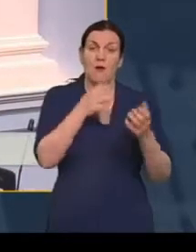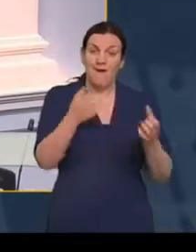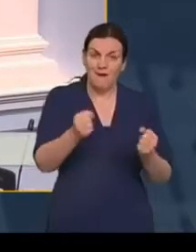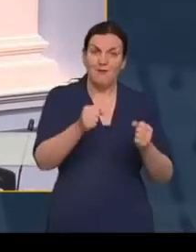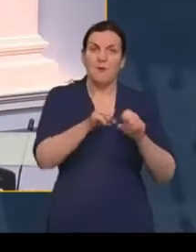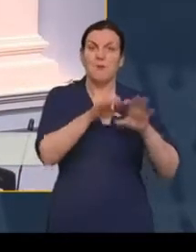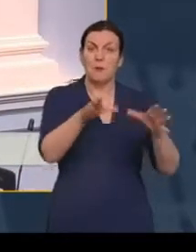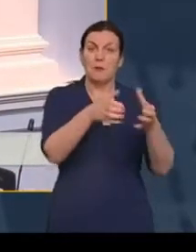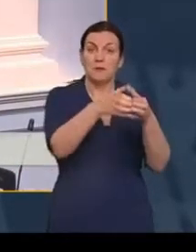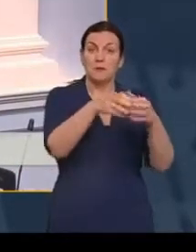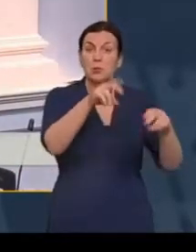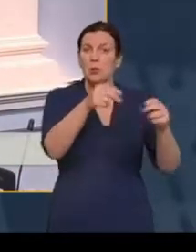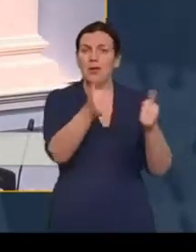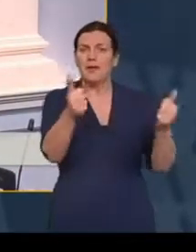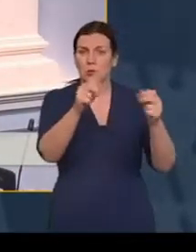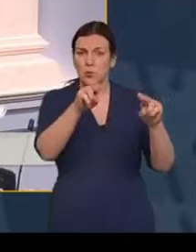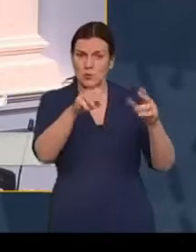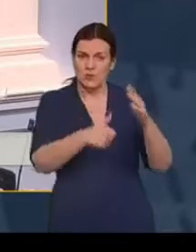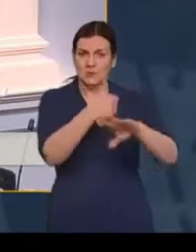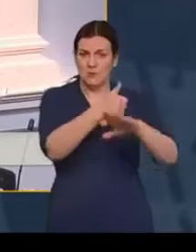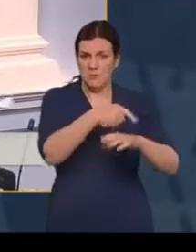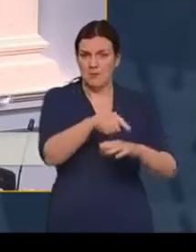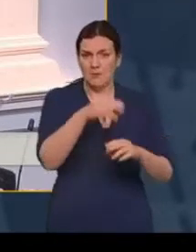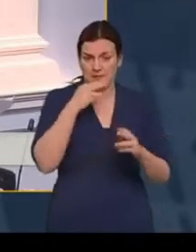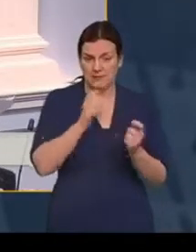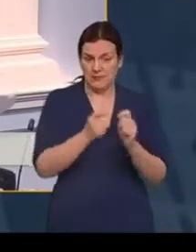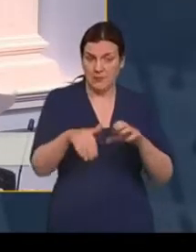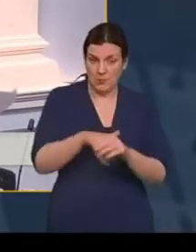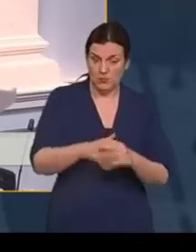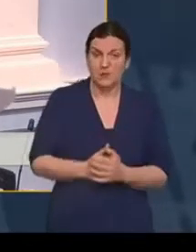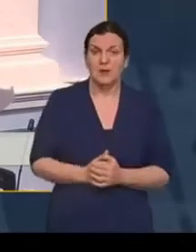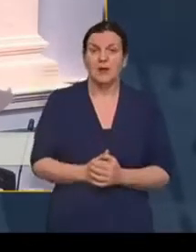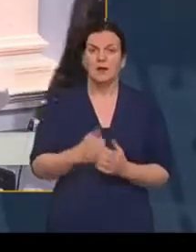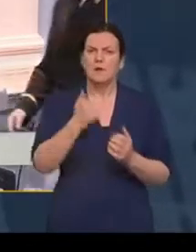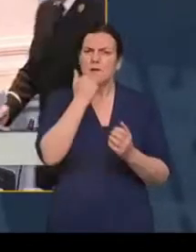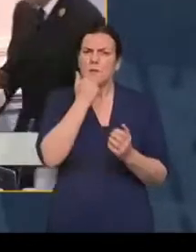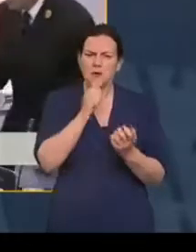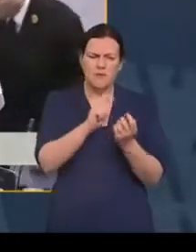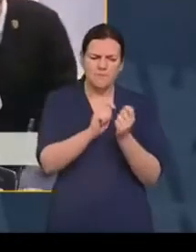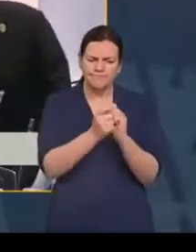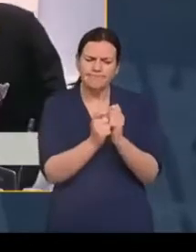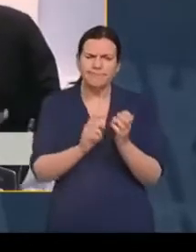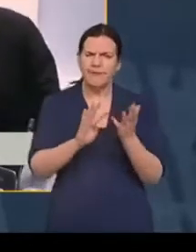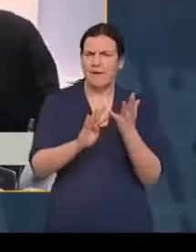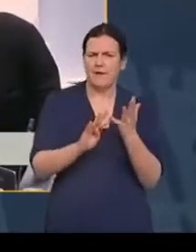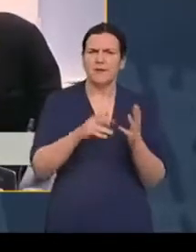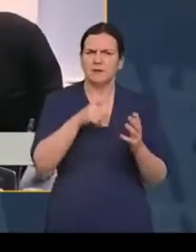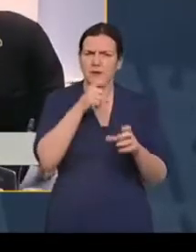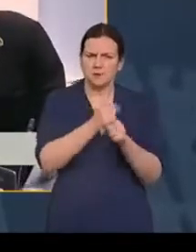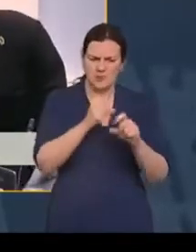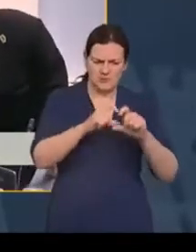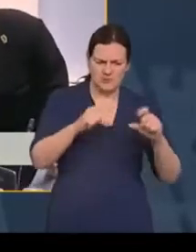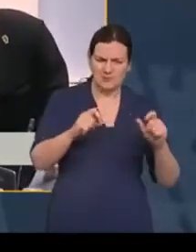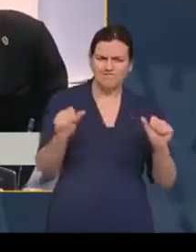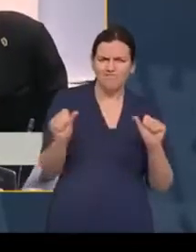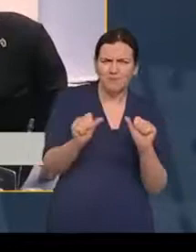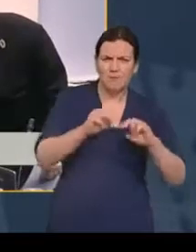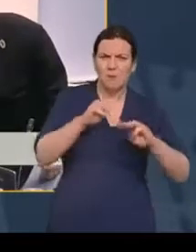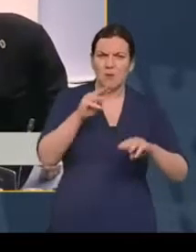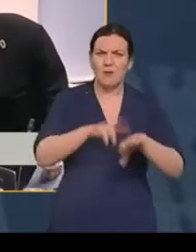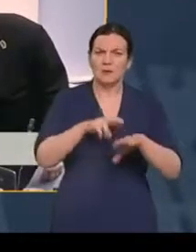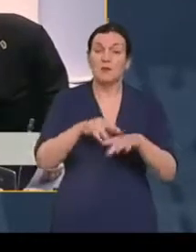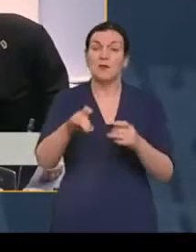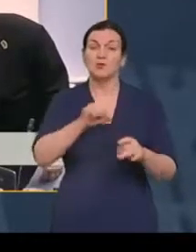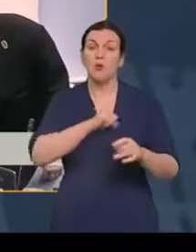having it in definitions in the definitions section. Amendment number 9 tightens up the wording of section 6, subsection 1